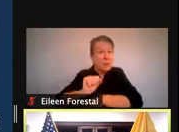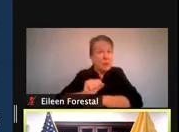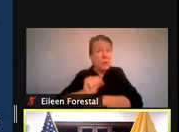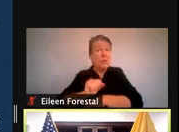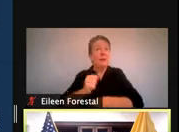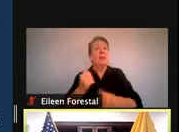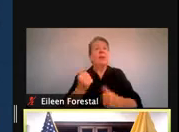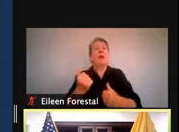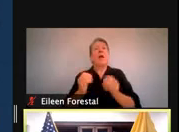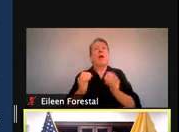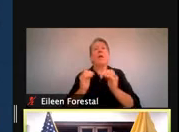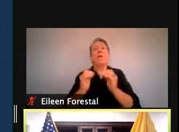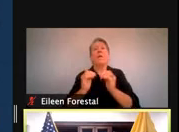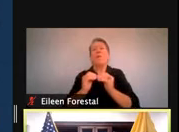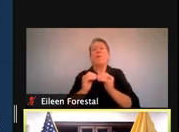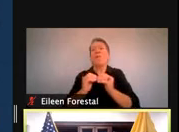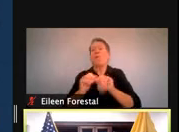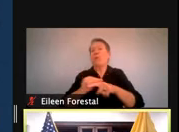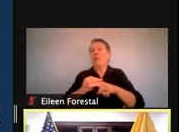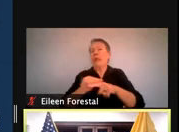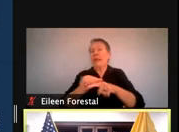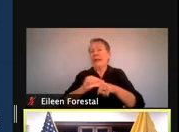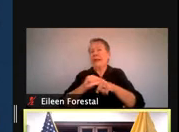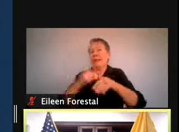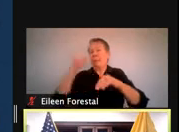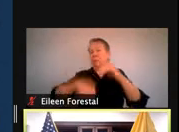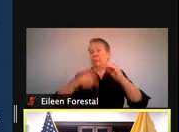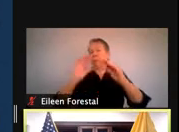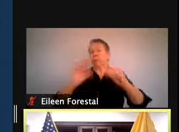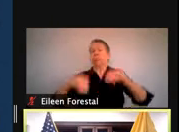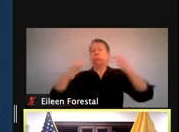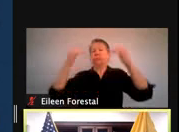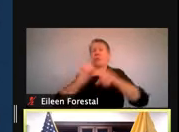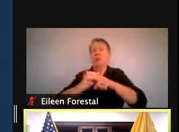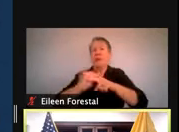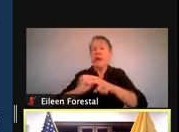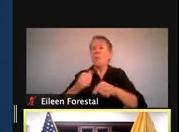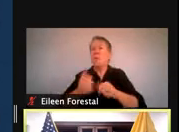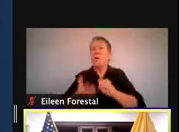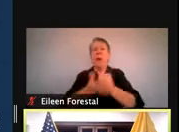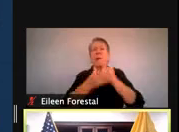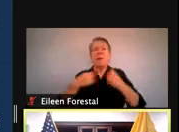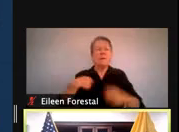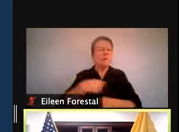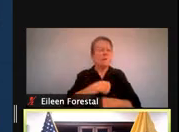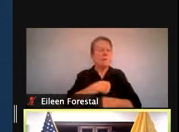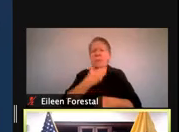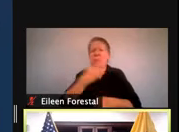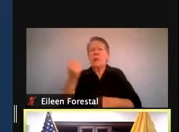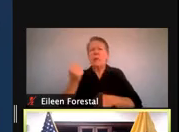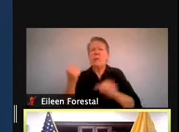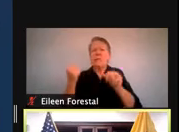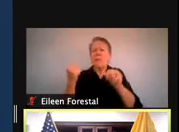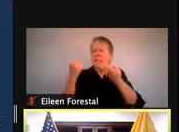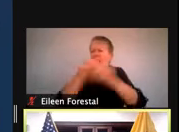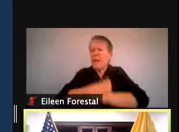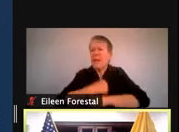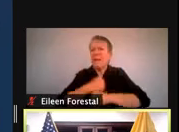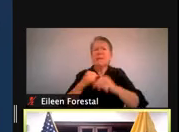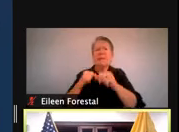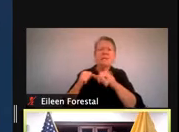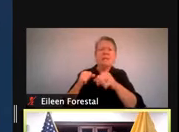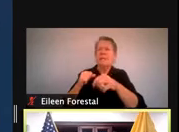help enhance their abilities so we can better combat the current surge. On Monday, 100 new contact tracers started